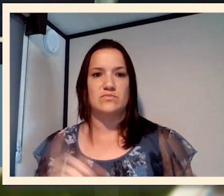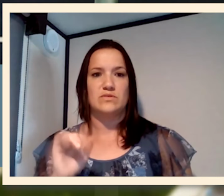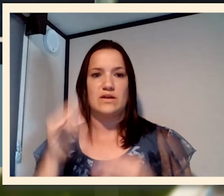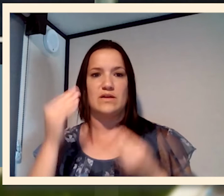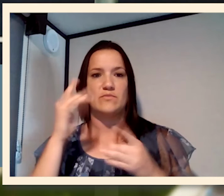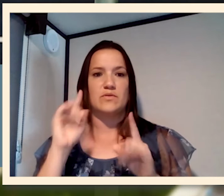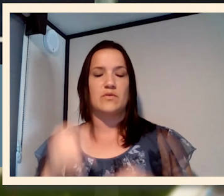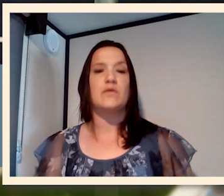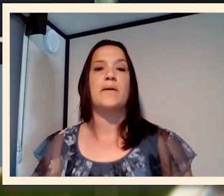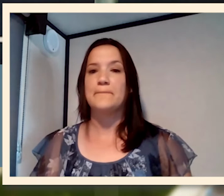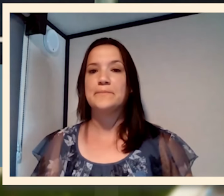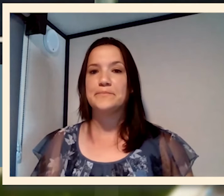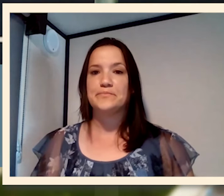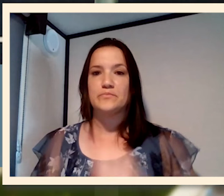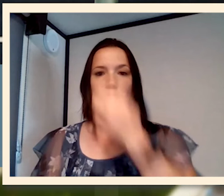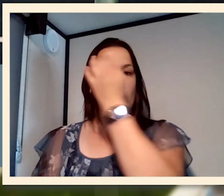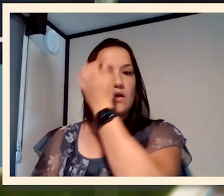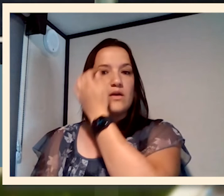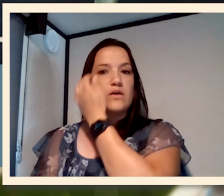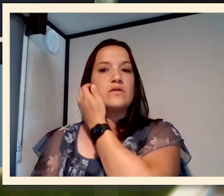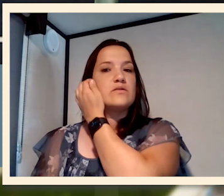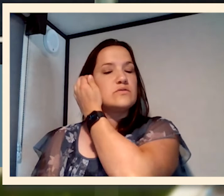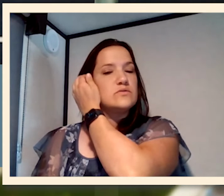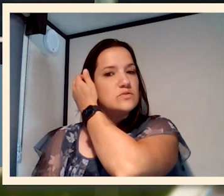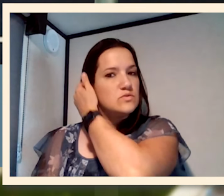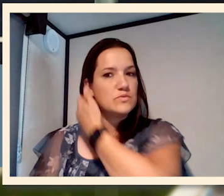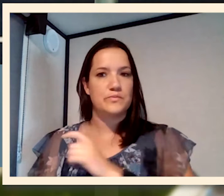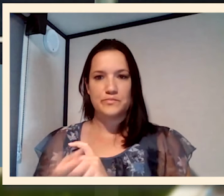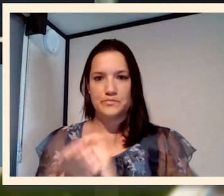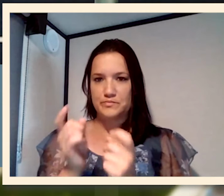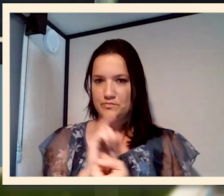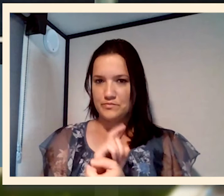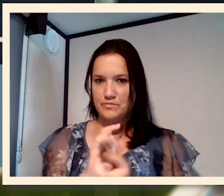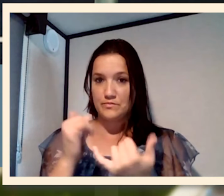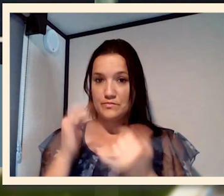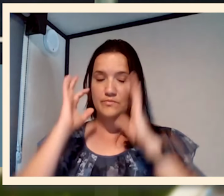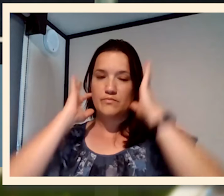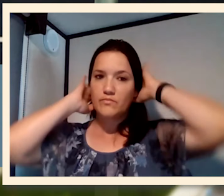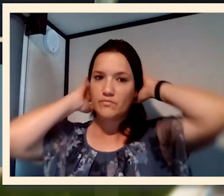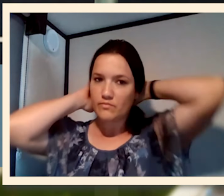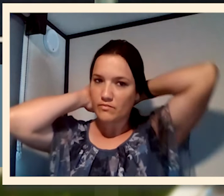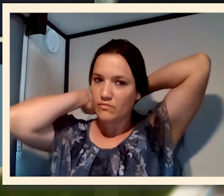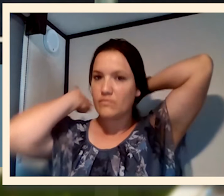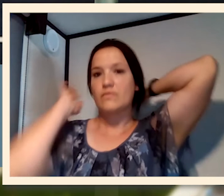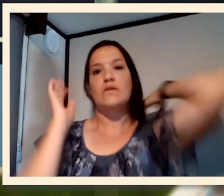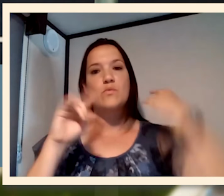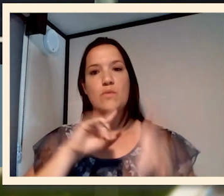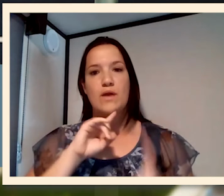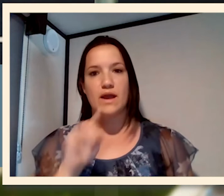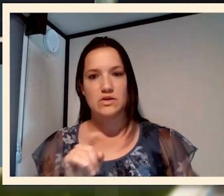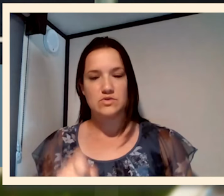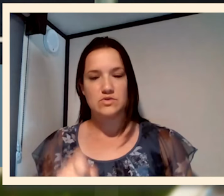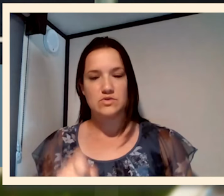at-home testing, so where is that information going? Yeah. Okay, so we're going to shift gears, Gary. We've answered all of the